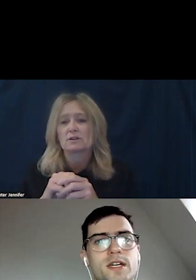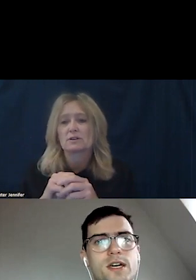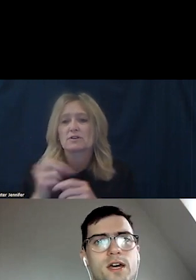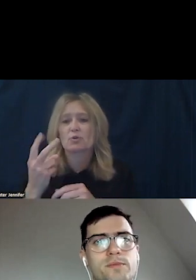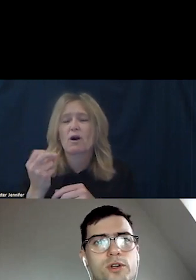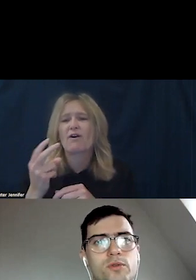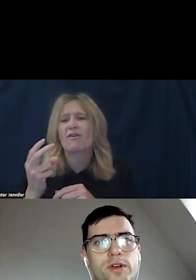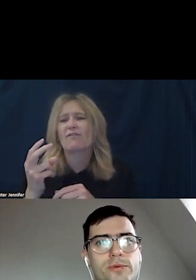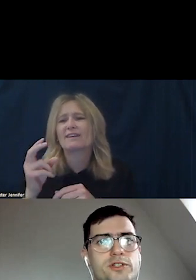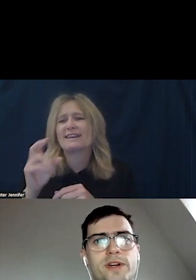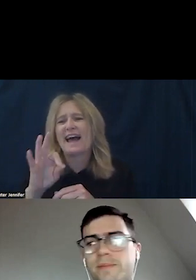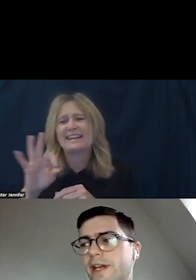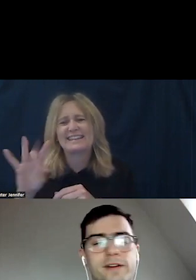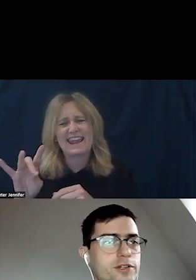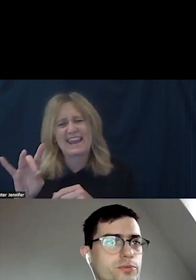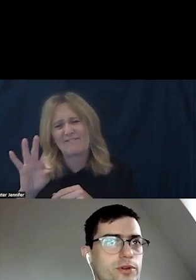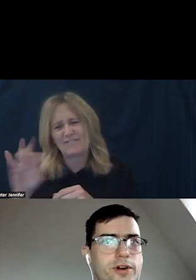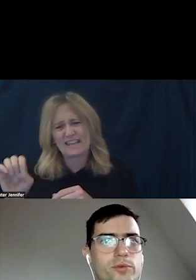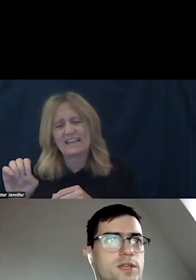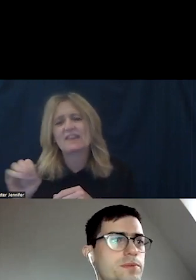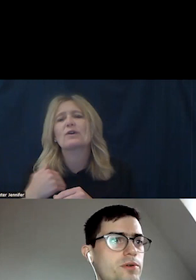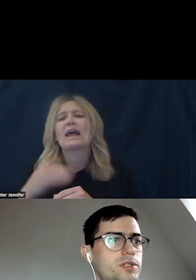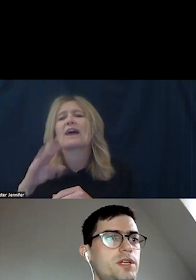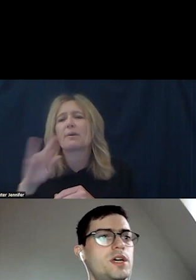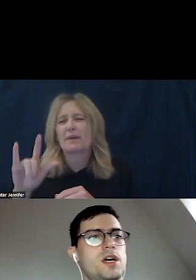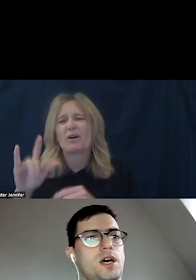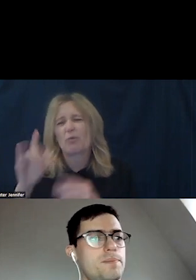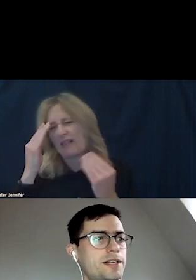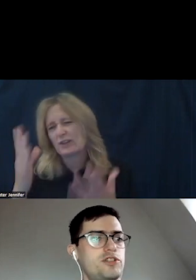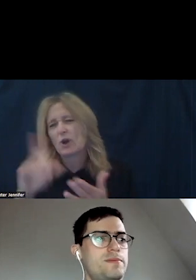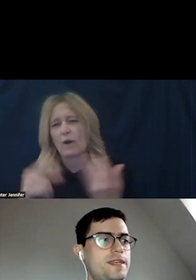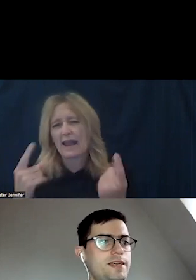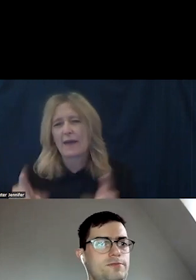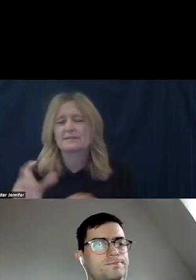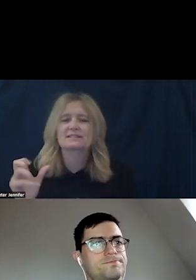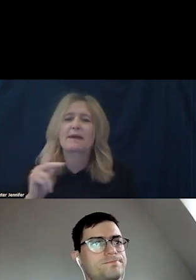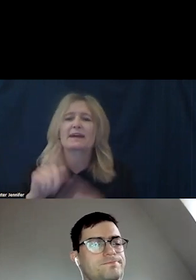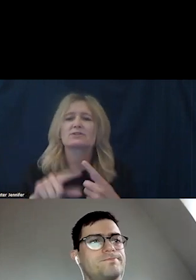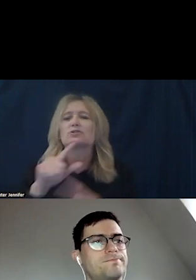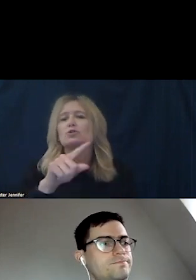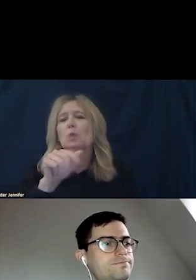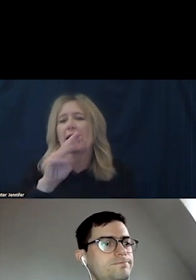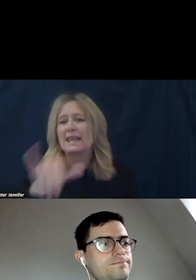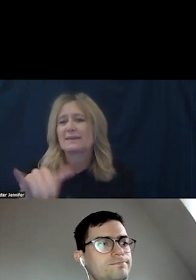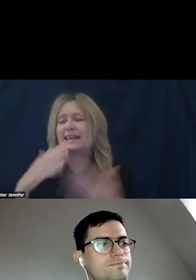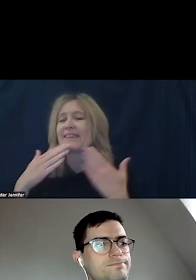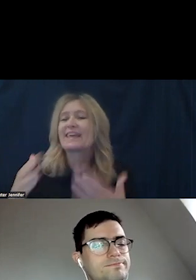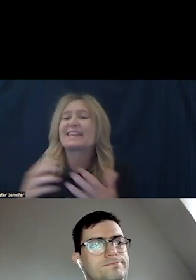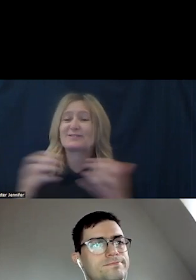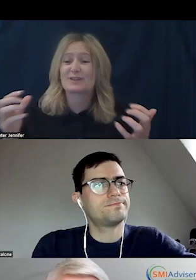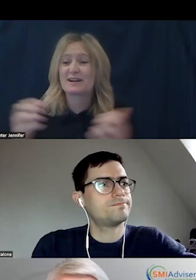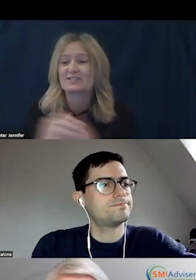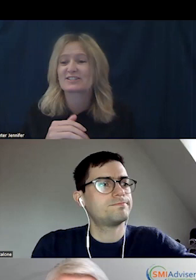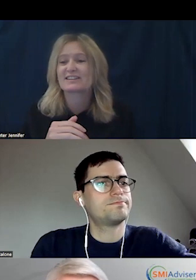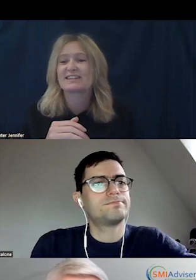fee. So if we do end up getting an official bill there, we'll keep you posted. Back to you, Amy. Thank you. Thank you so much. All right, we'll